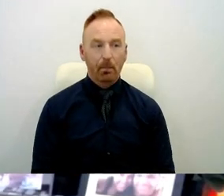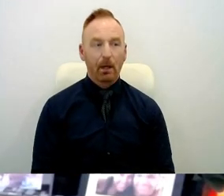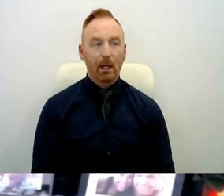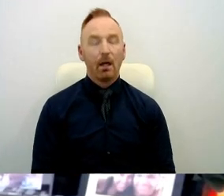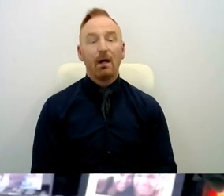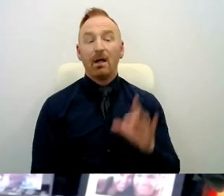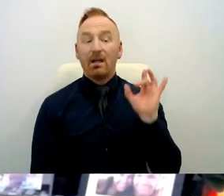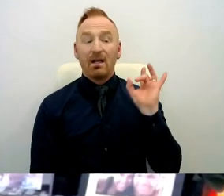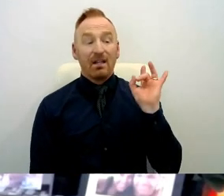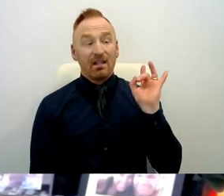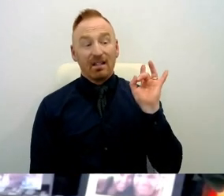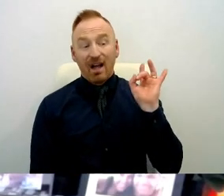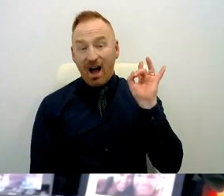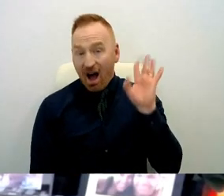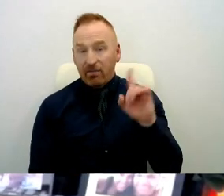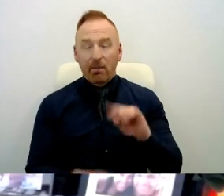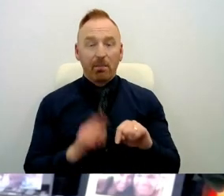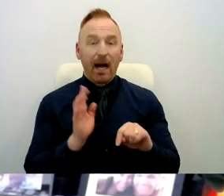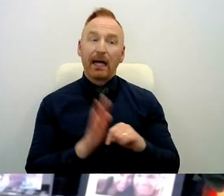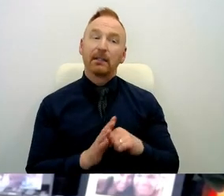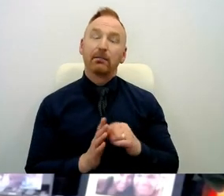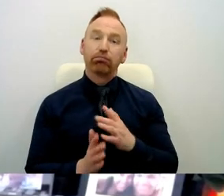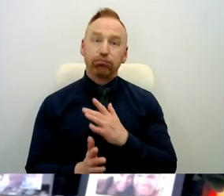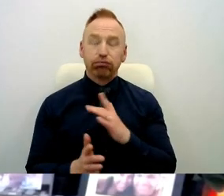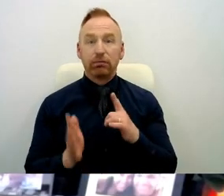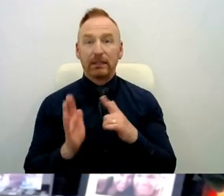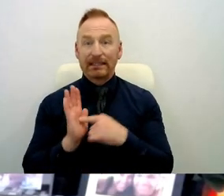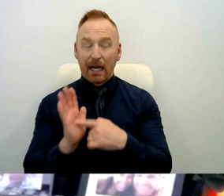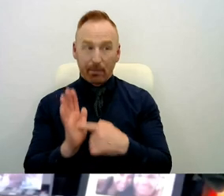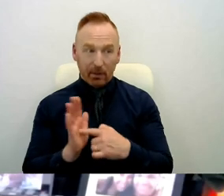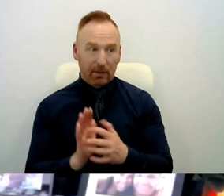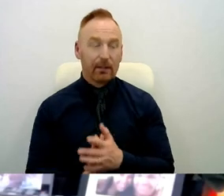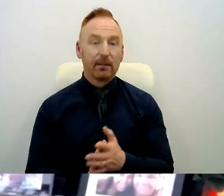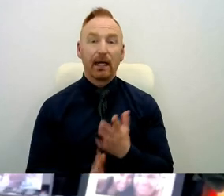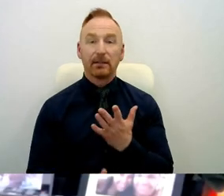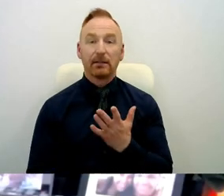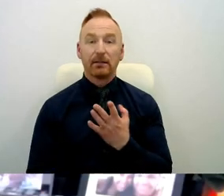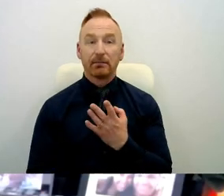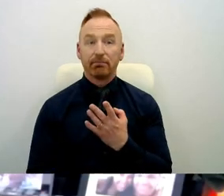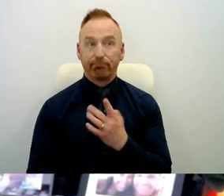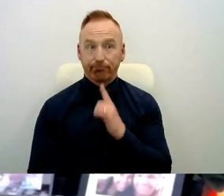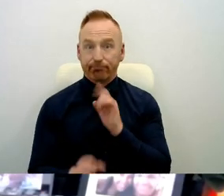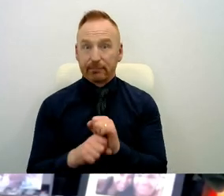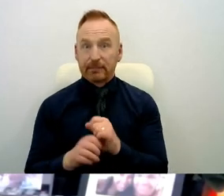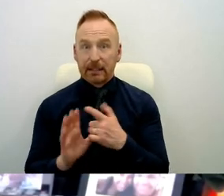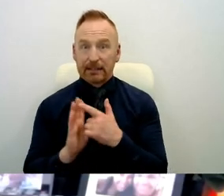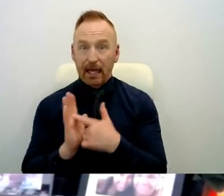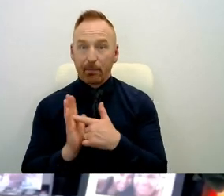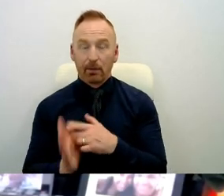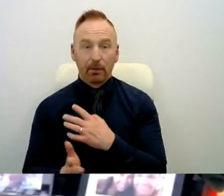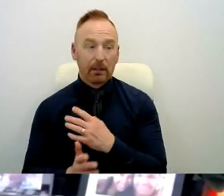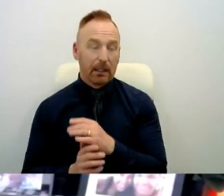A terrible but poignant example, that is a Manitoba example,